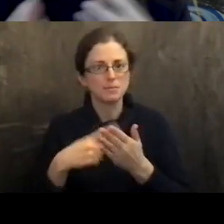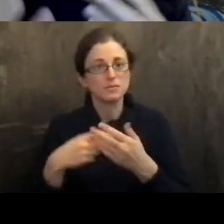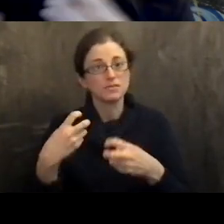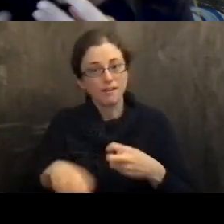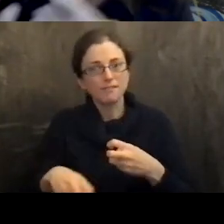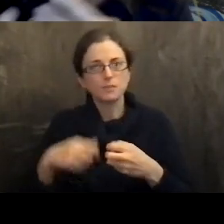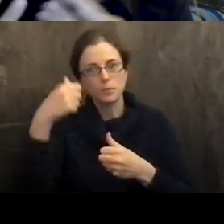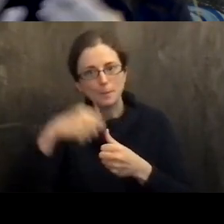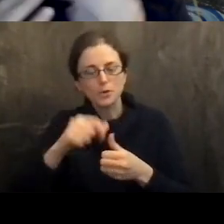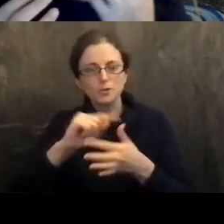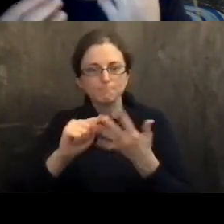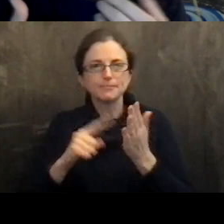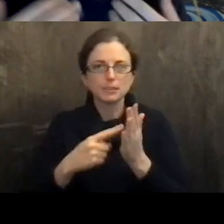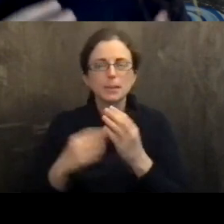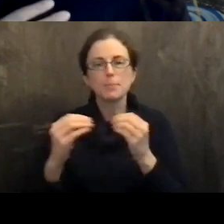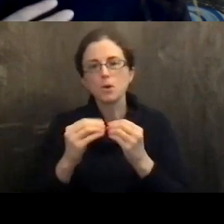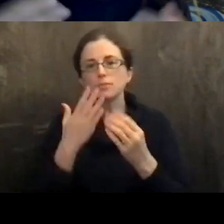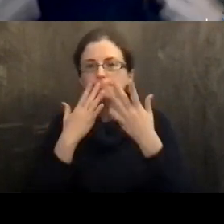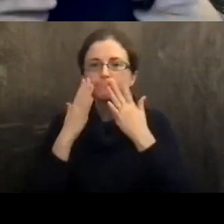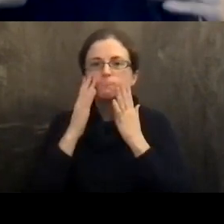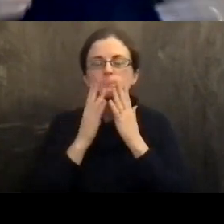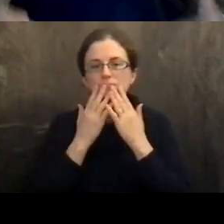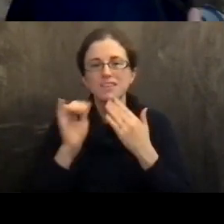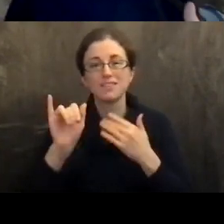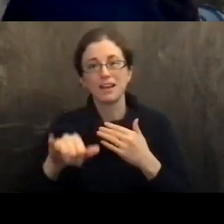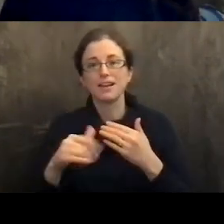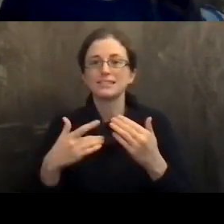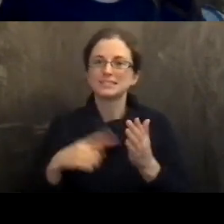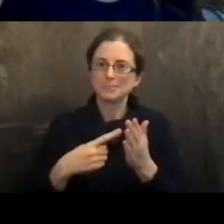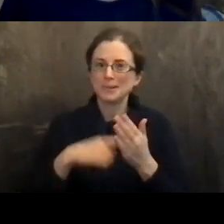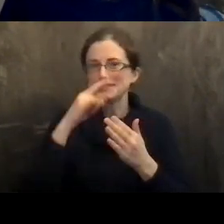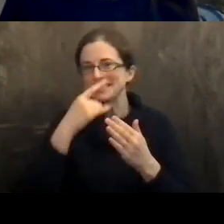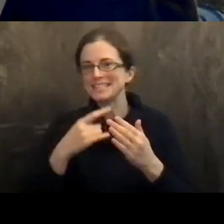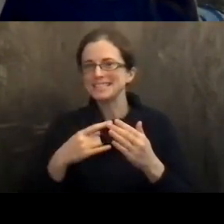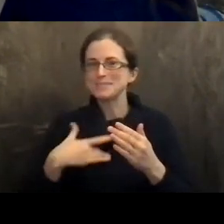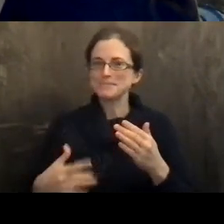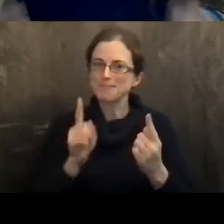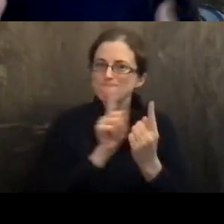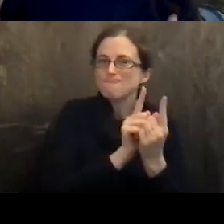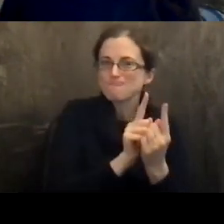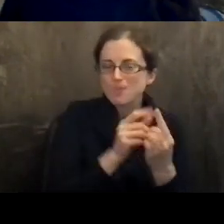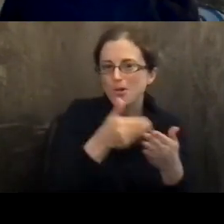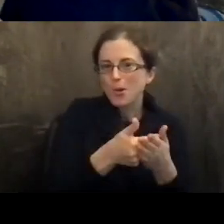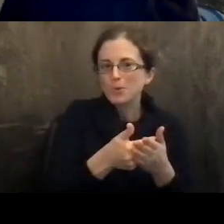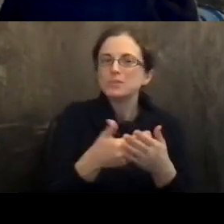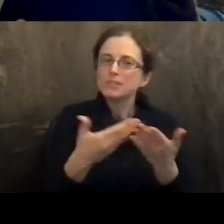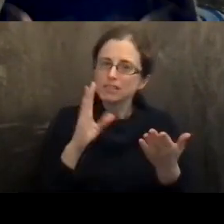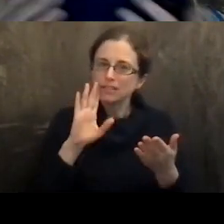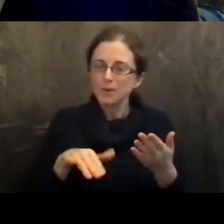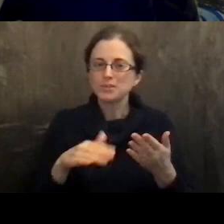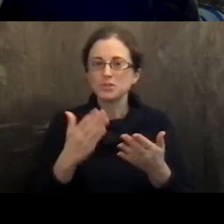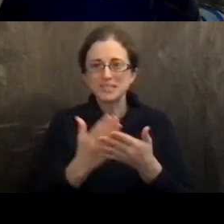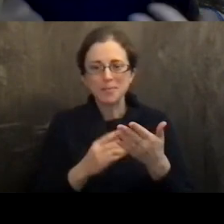kids like to get close to each other and all that. Some of those layers that we talked about at the beginning kind of break down. And